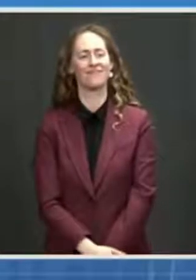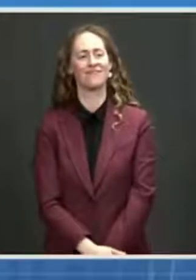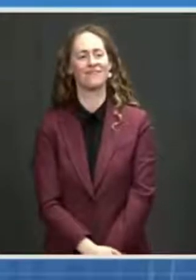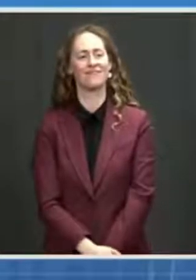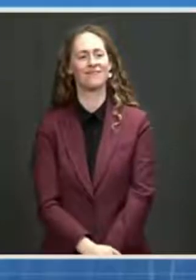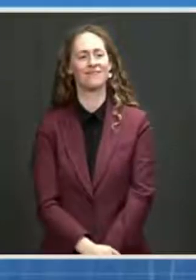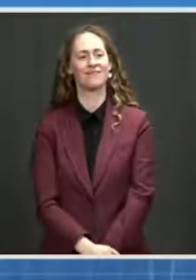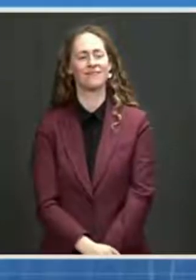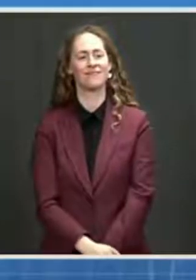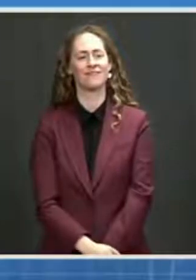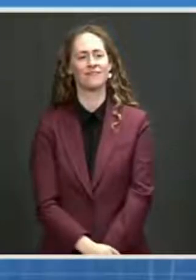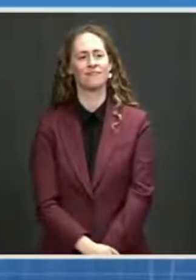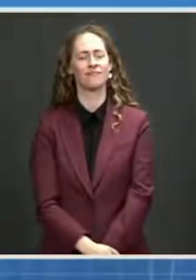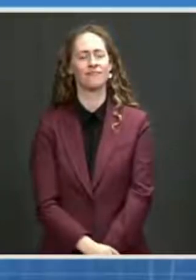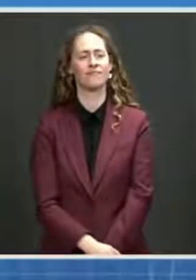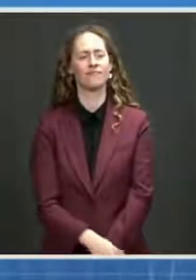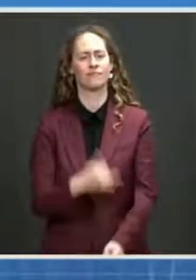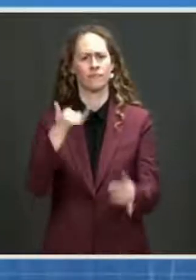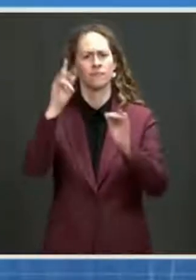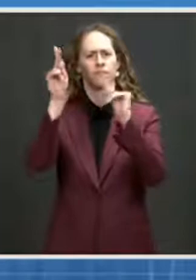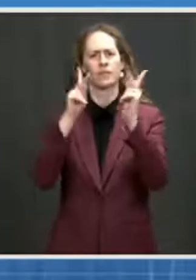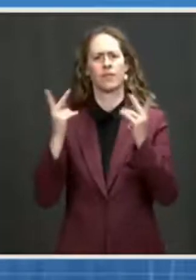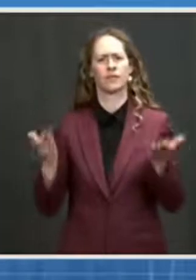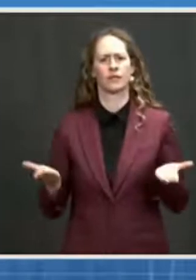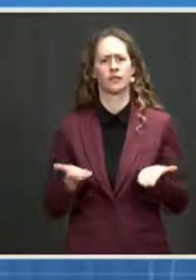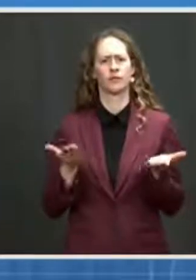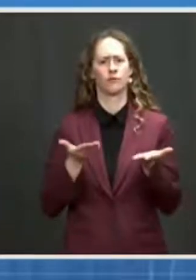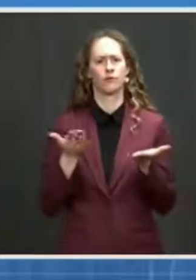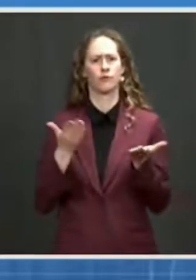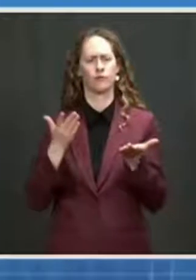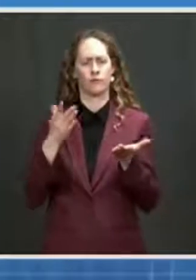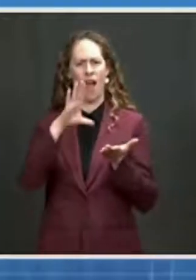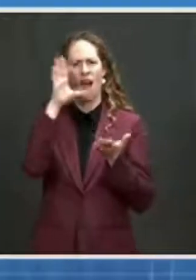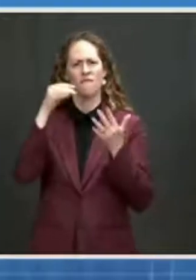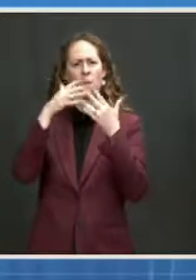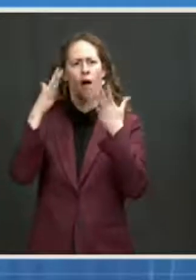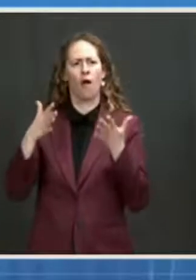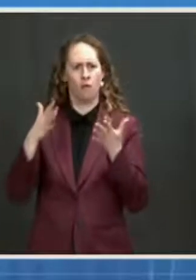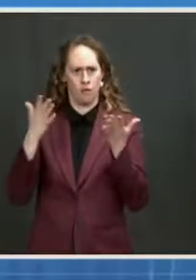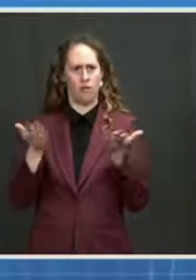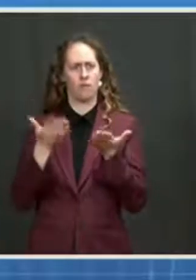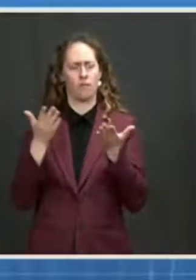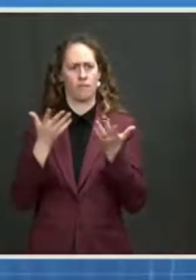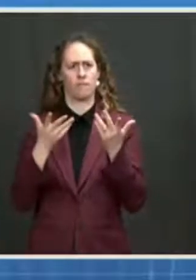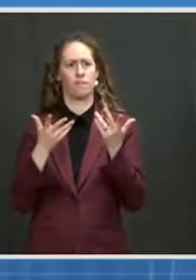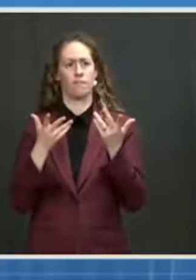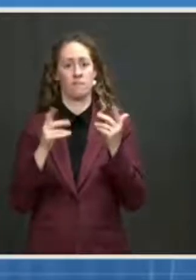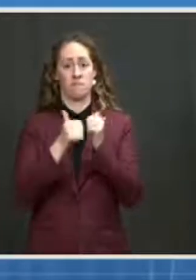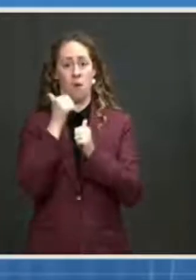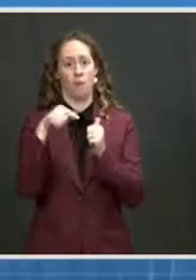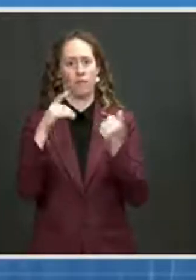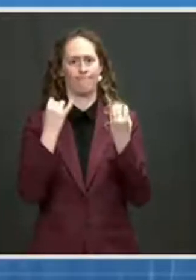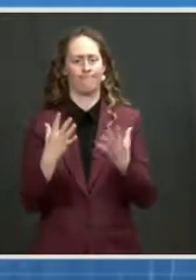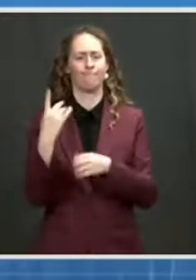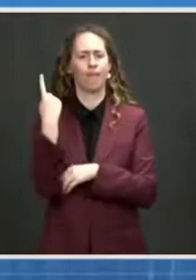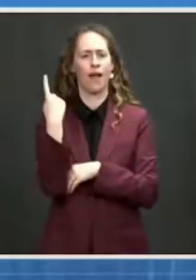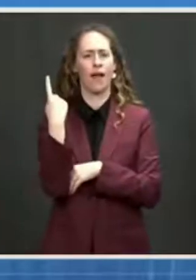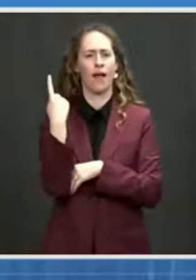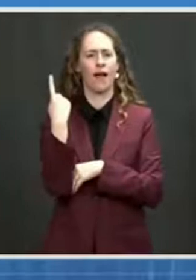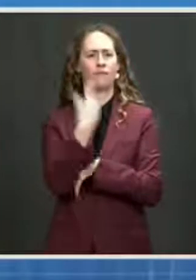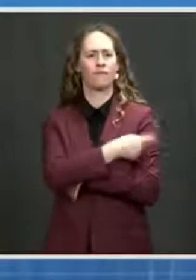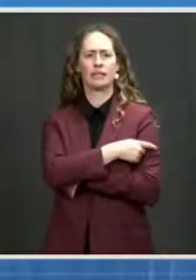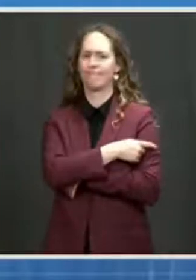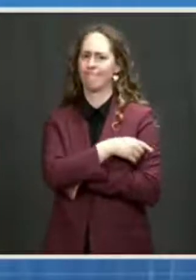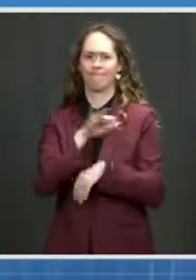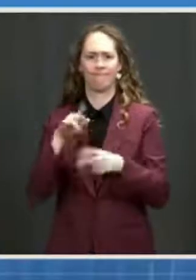that have received just on one vaccination shot. And I know the president rolled out, the National Month of Action. However, how is